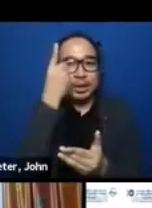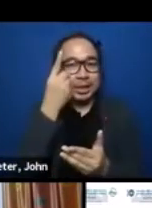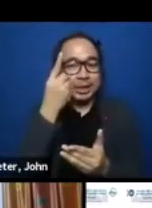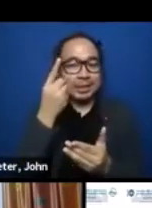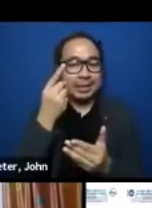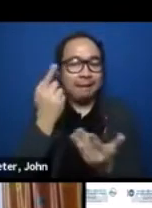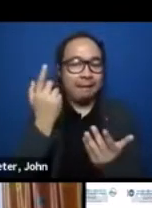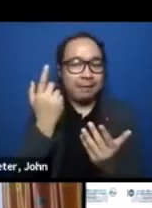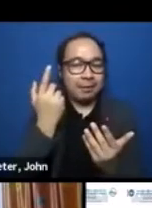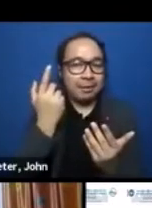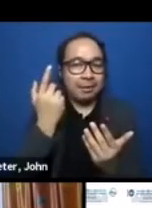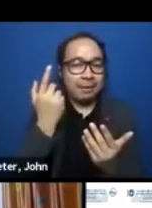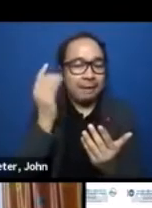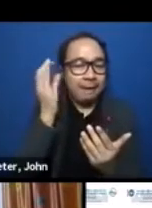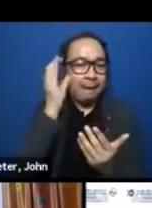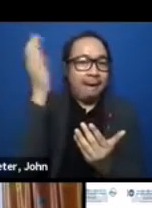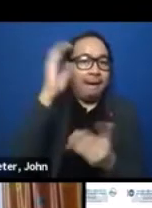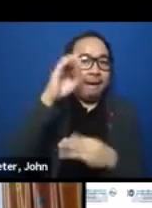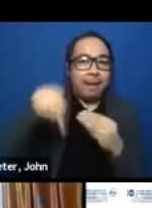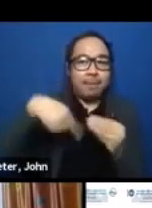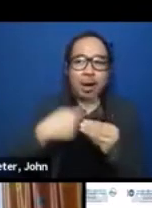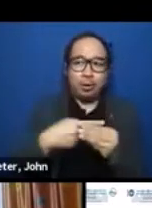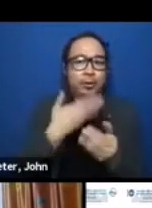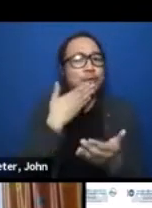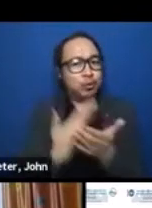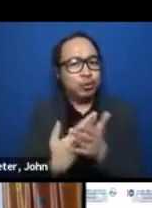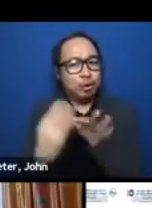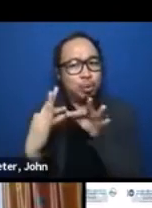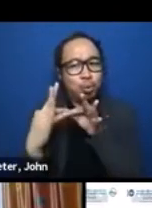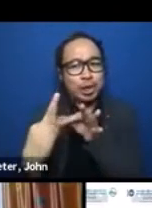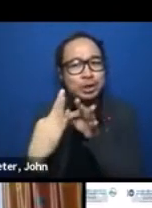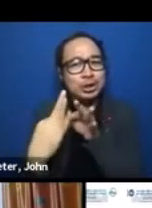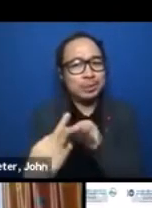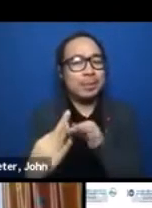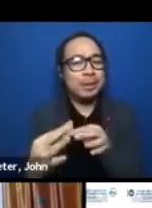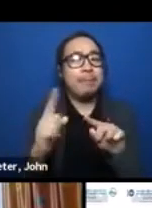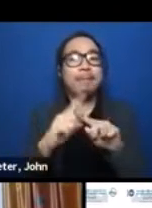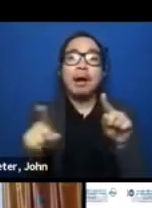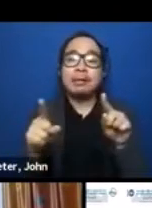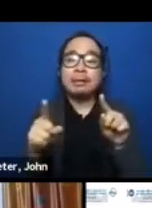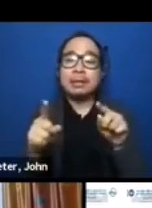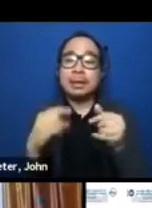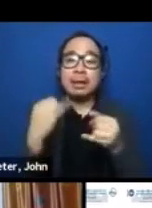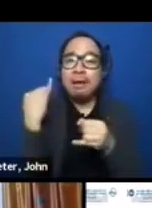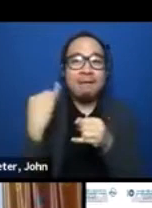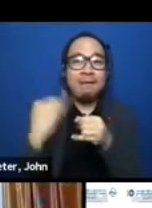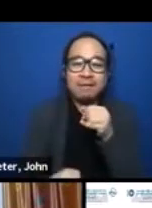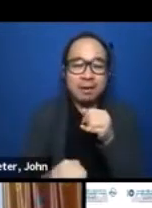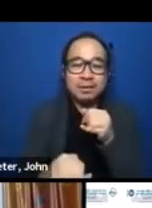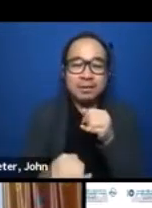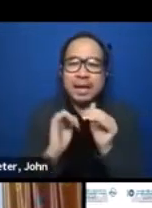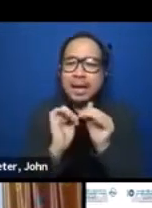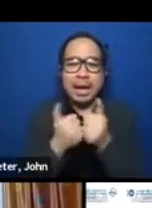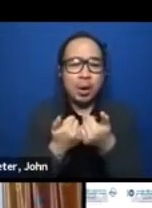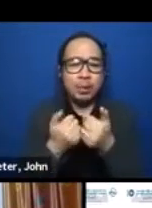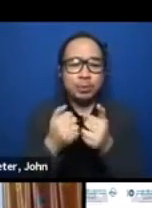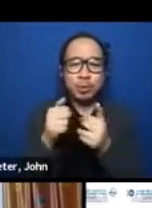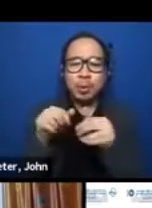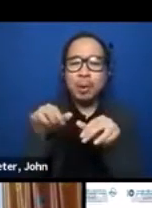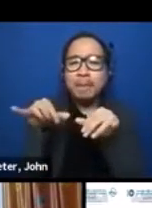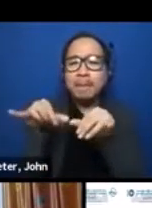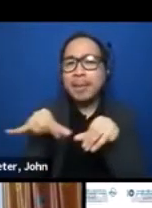conception on a healthy relationship, but how at the end we can measure this. So this